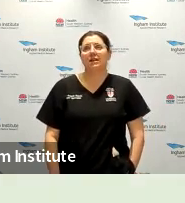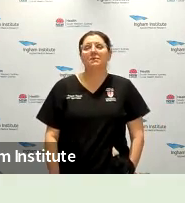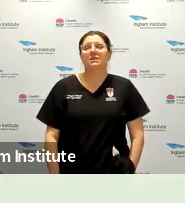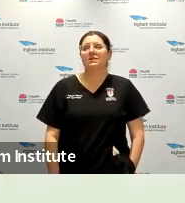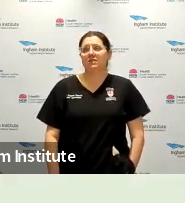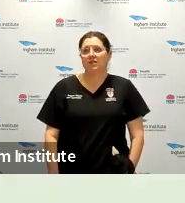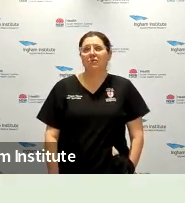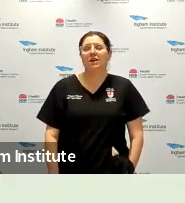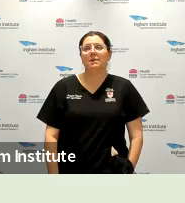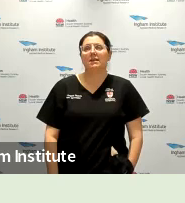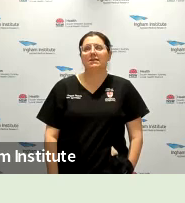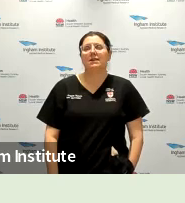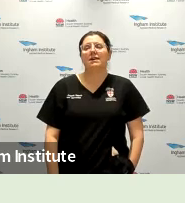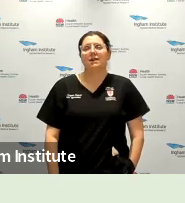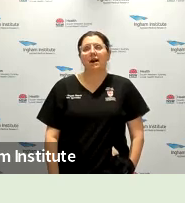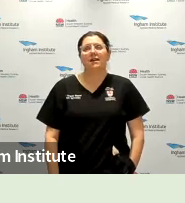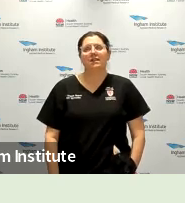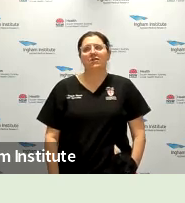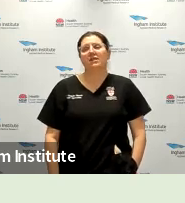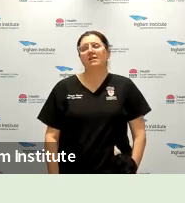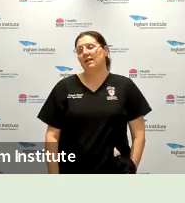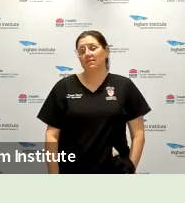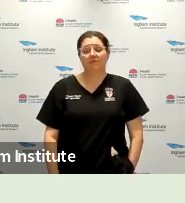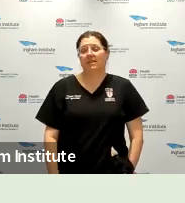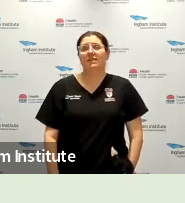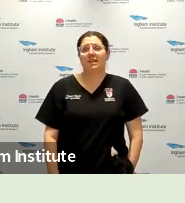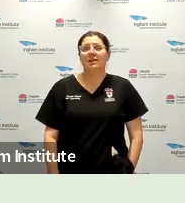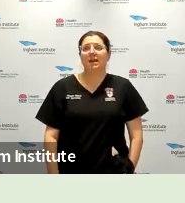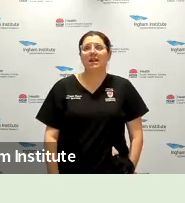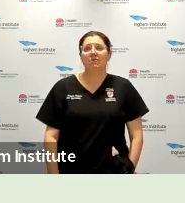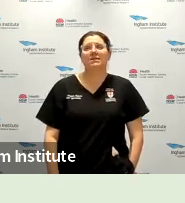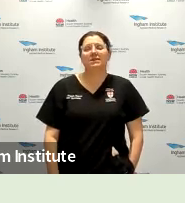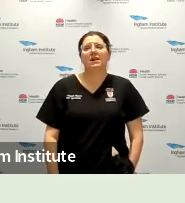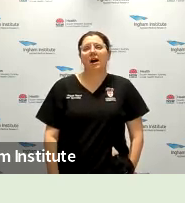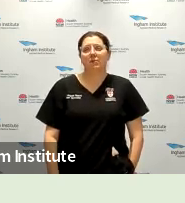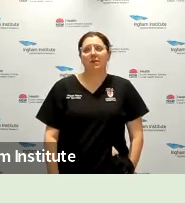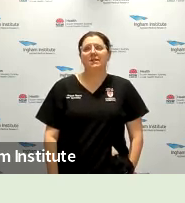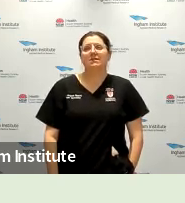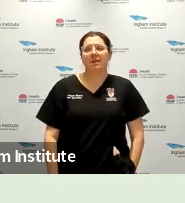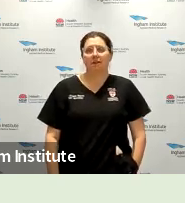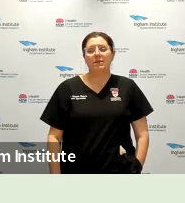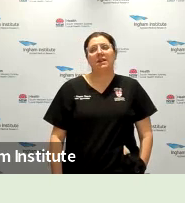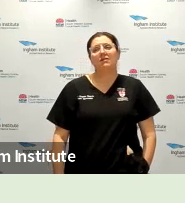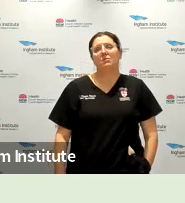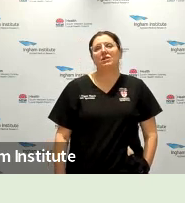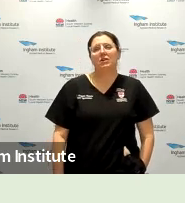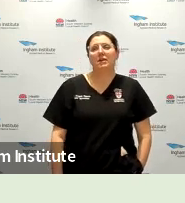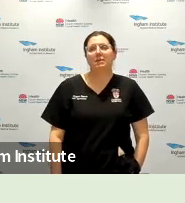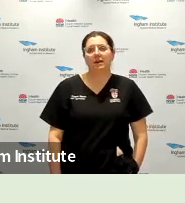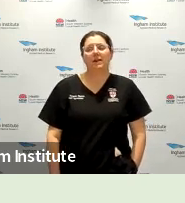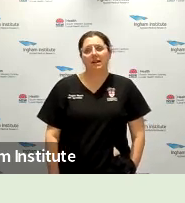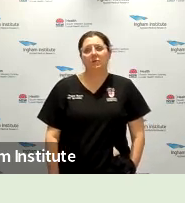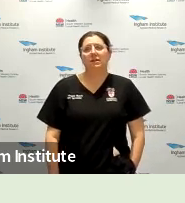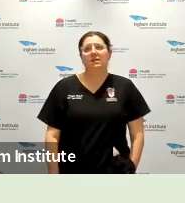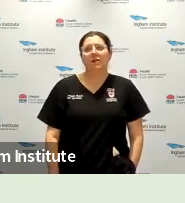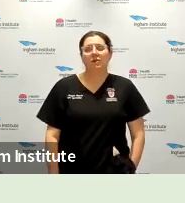at: preeclampsia, gestational diabetes, cardiac history, DVT and PE risk, hyperemesis, recurrent miscarriage and preterm